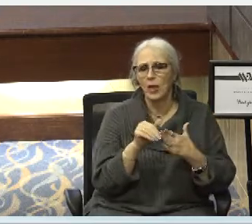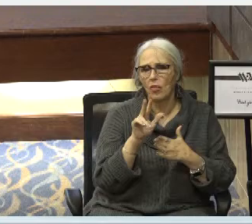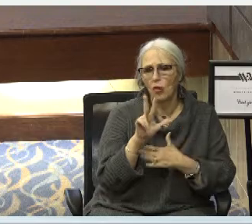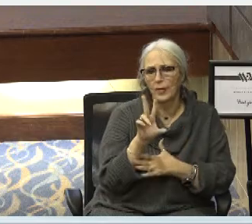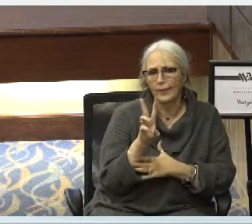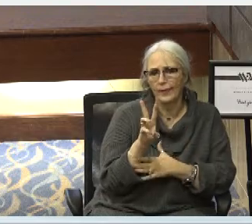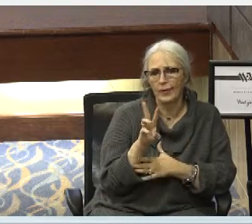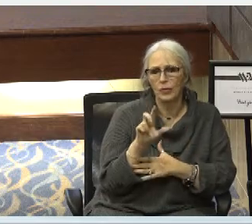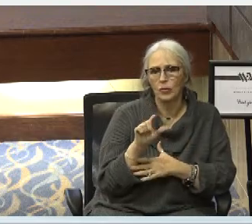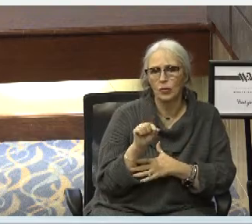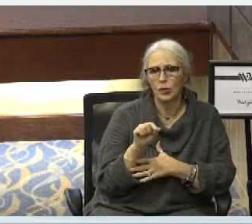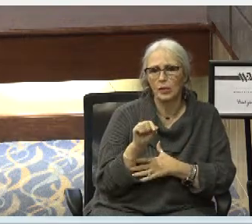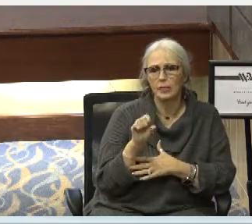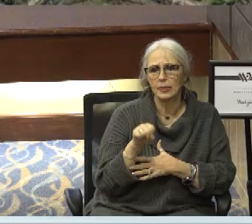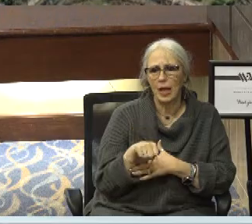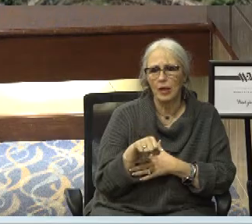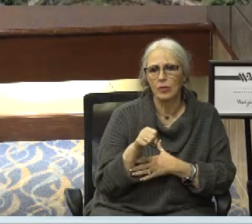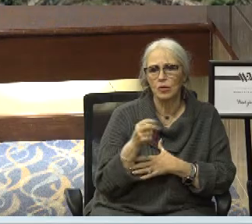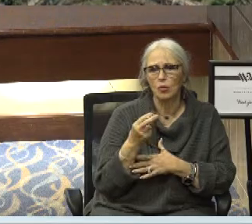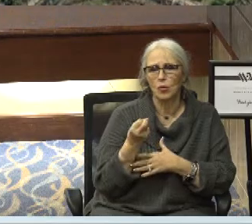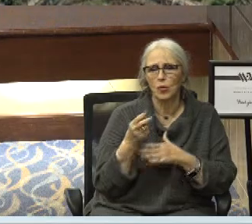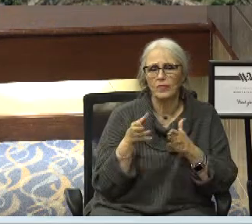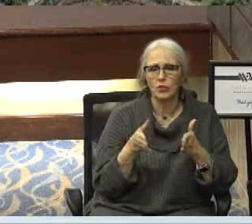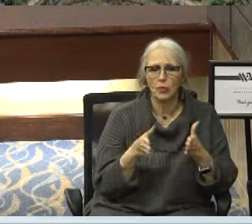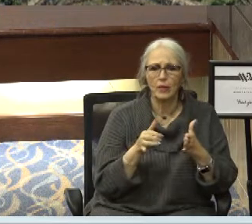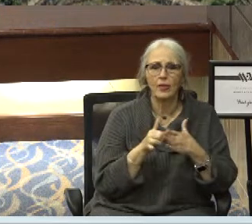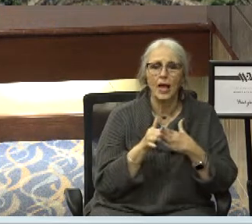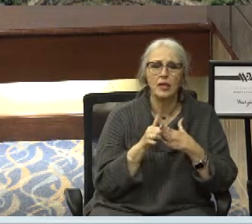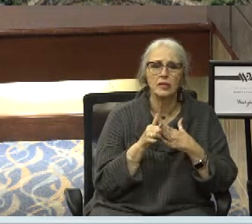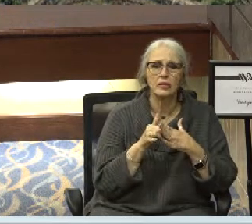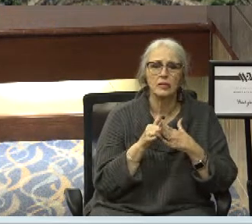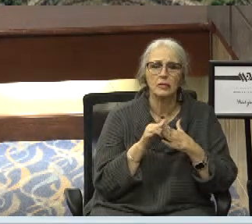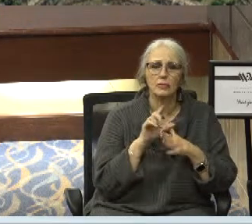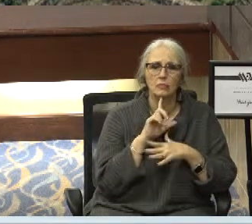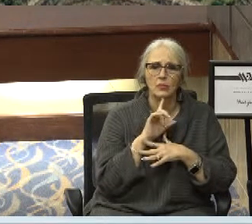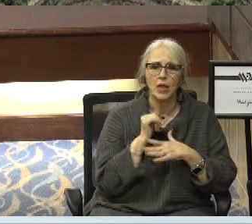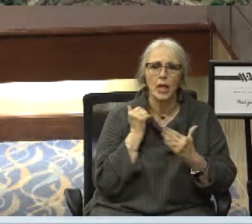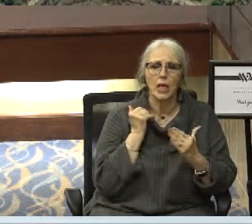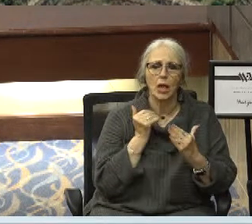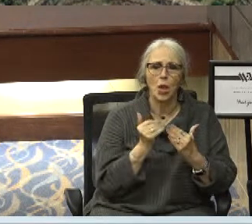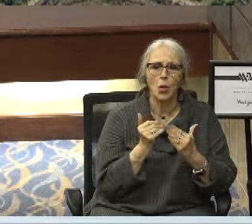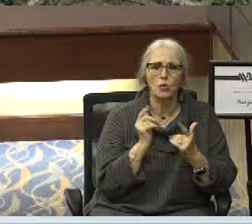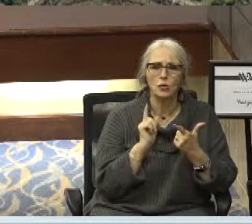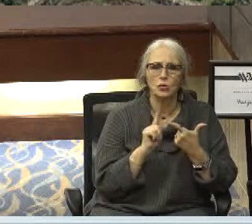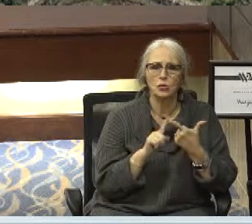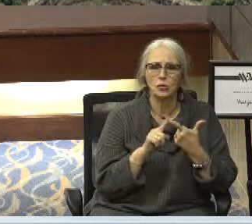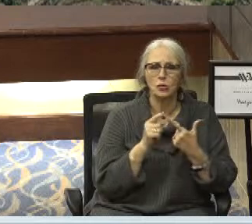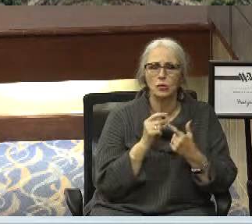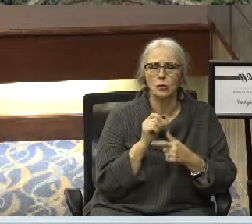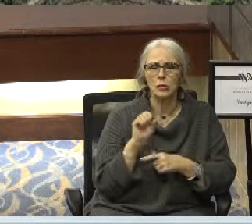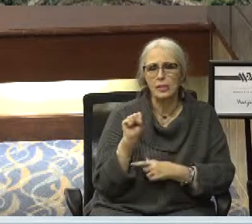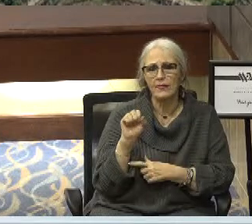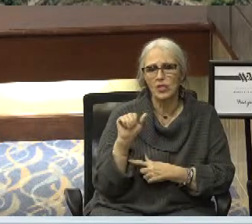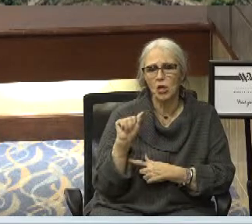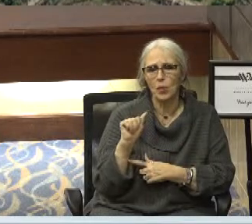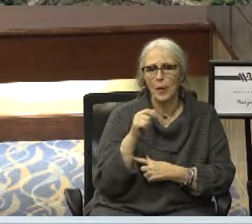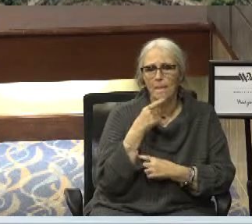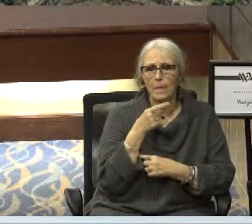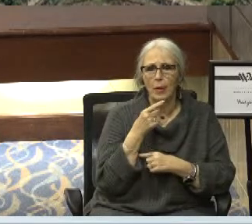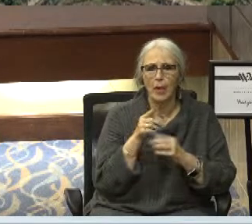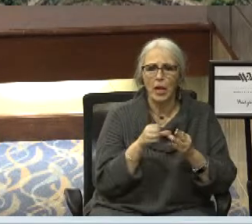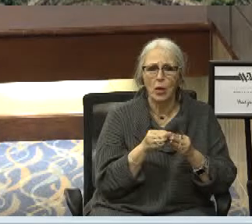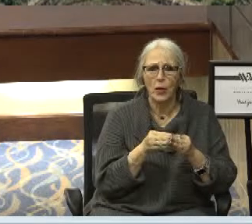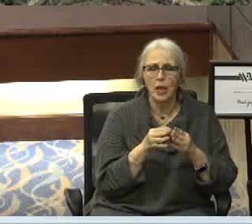2036 2040 South 12th Street. This is actually fairly close to the Salvation Army public hearing. This is